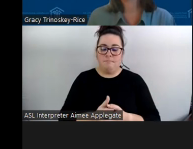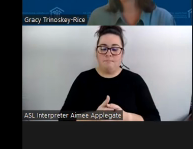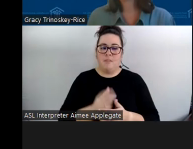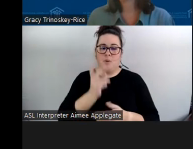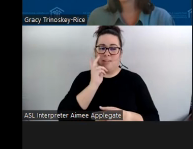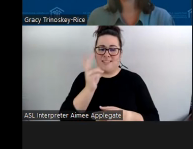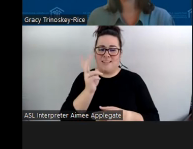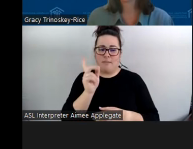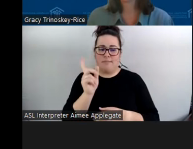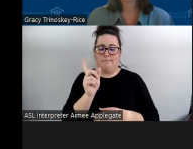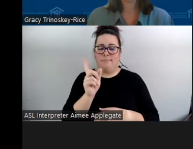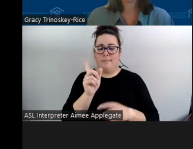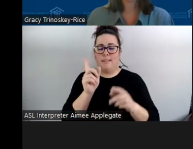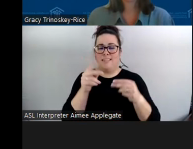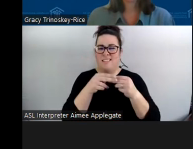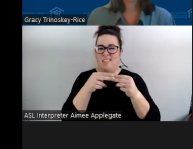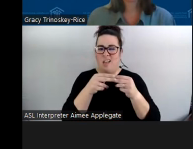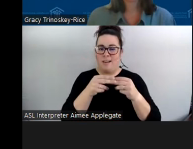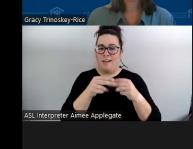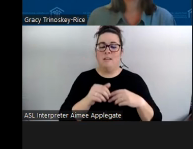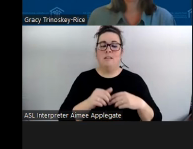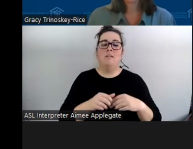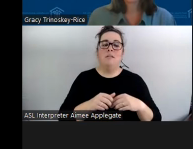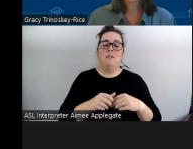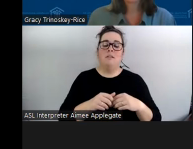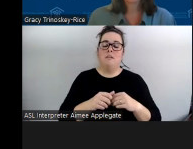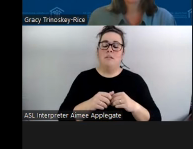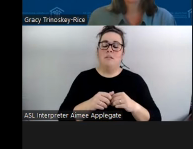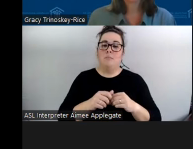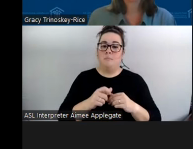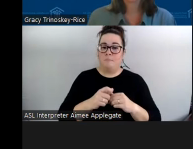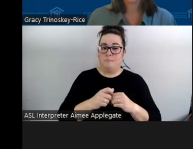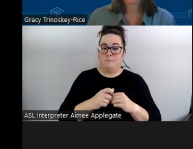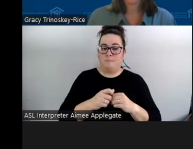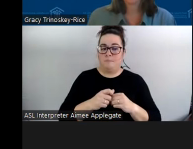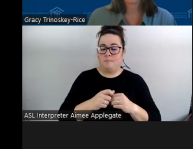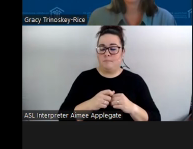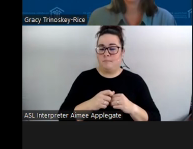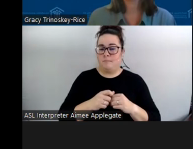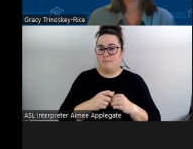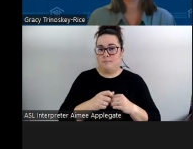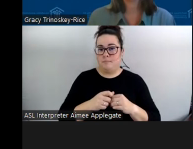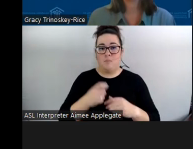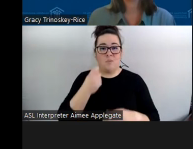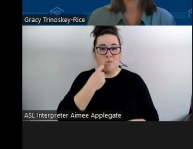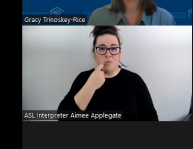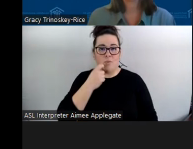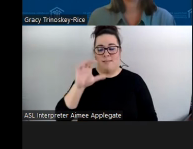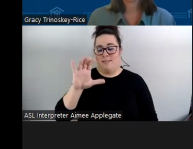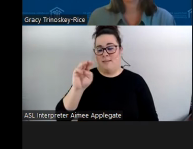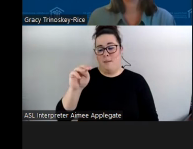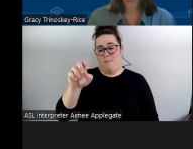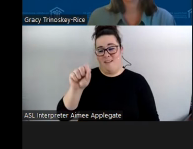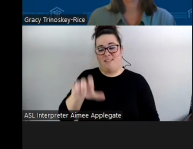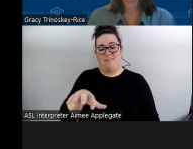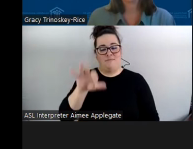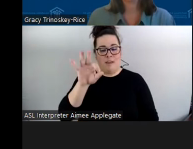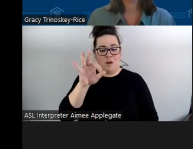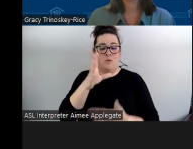to go right to left. But recently CMS discovered that eligible individuals were being